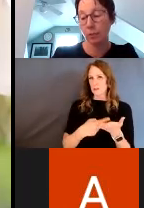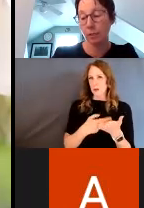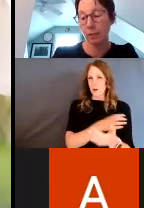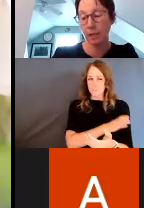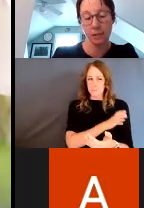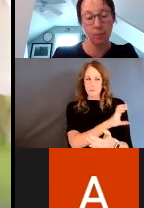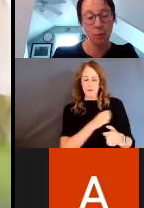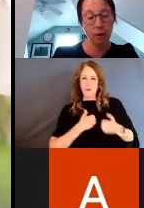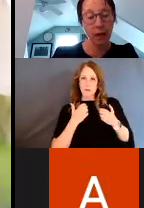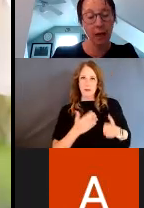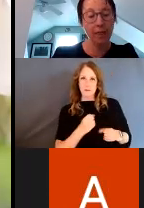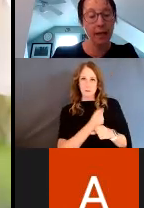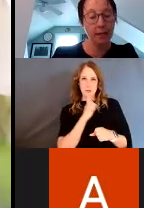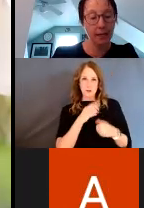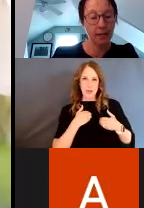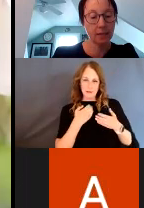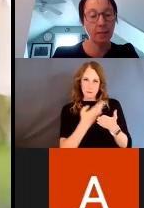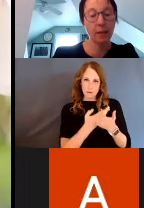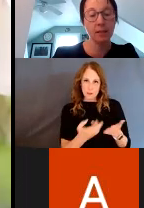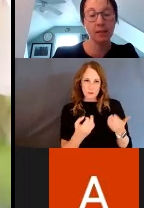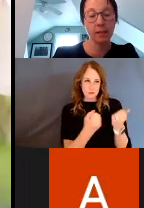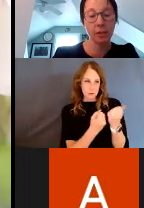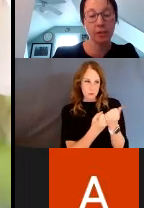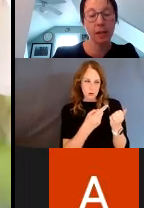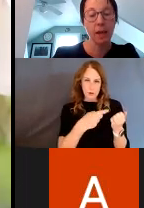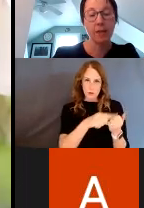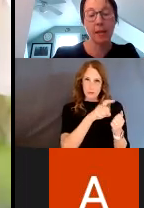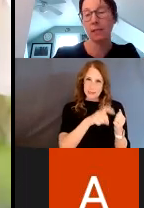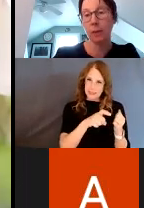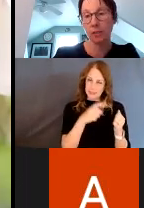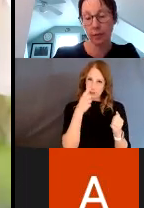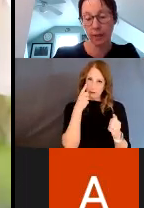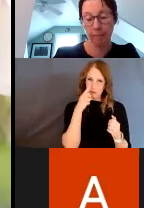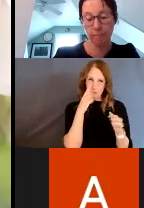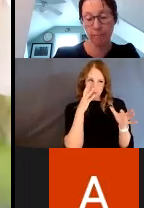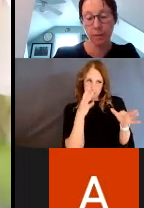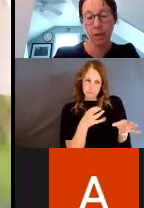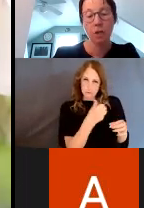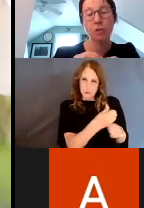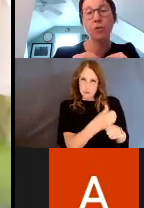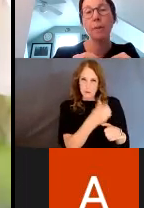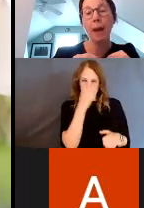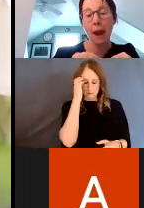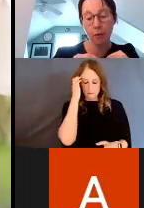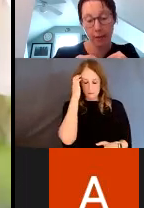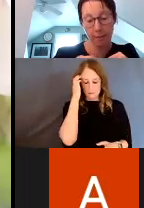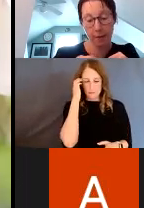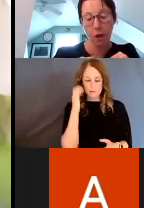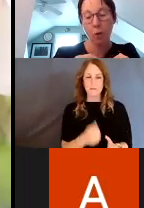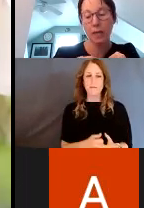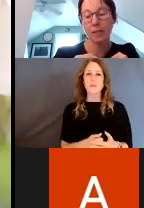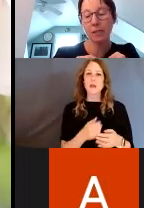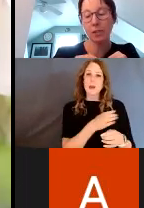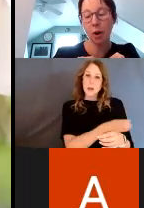the resources and support they need to make the decisions they see best for them. So to empower